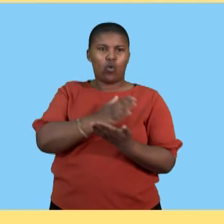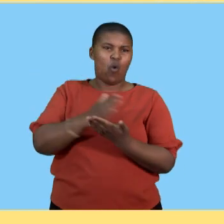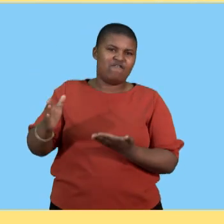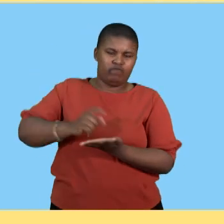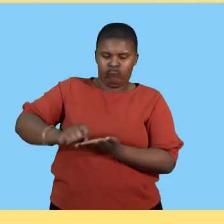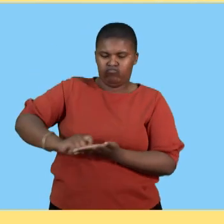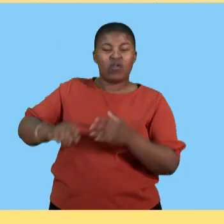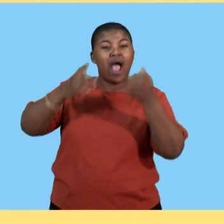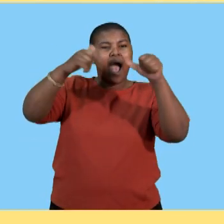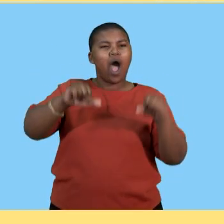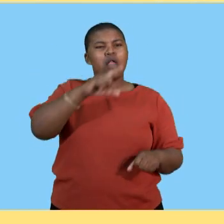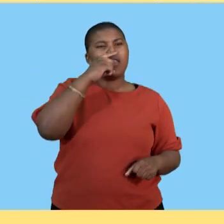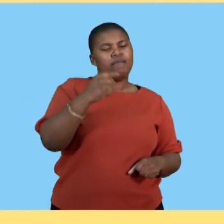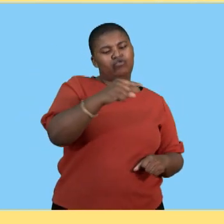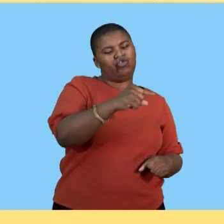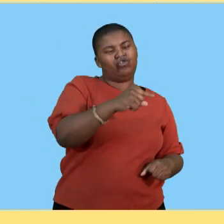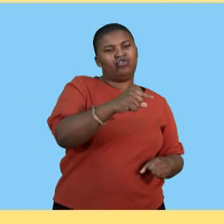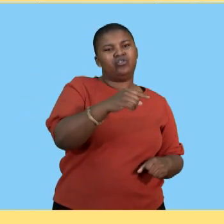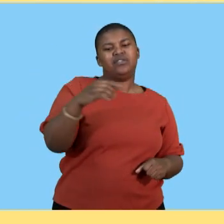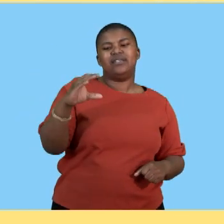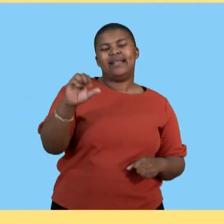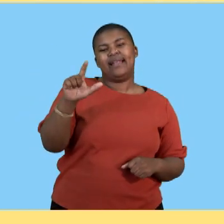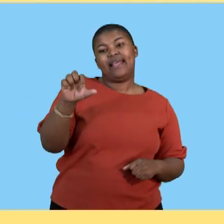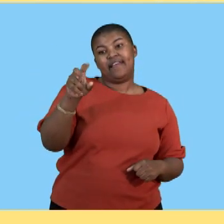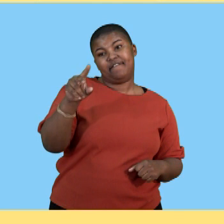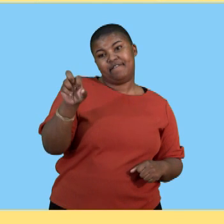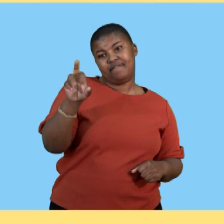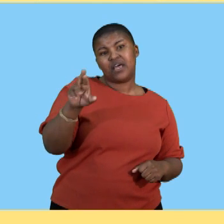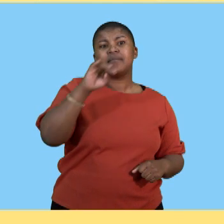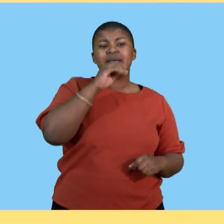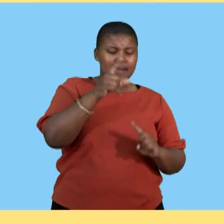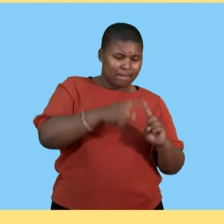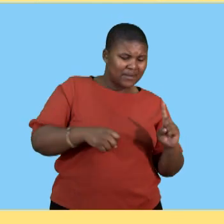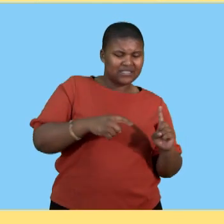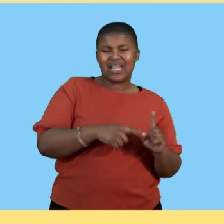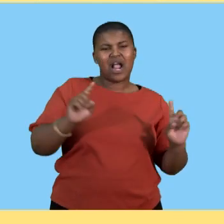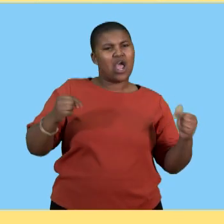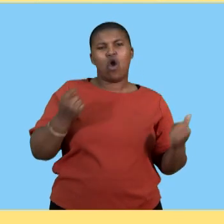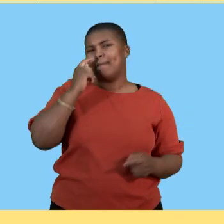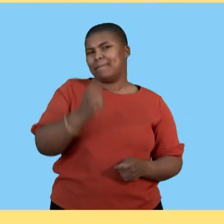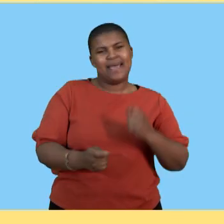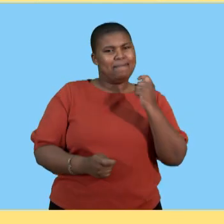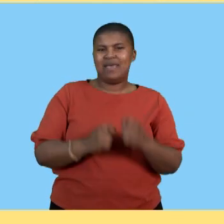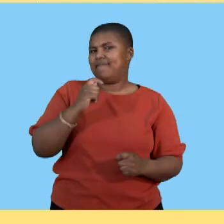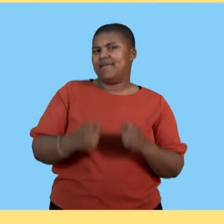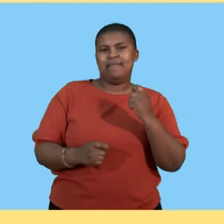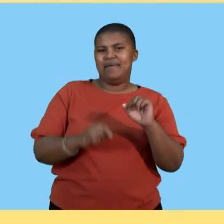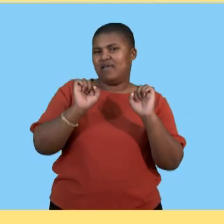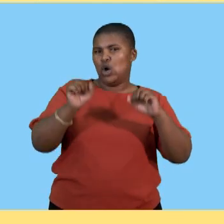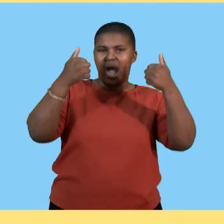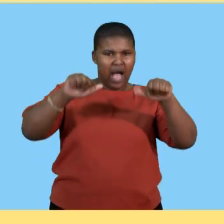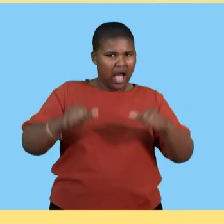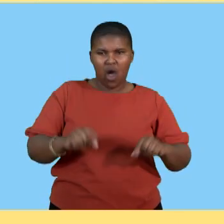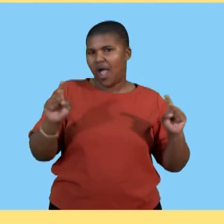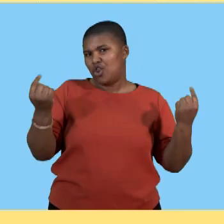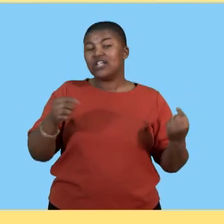Clever. So G. Clever is a debtor, and this debtor is no longer able to settle their account. All